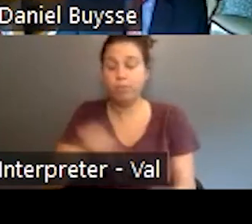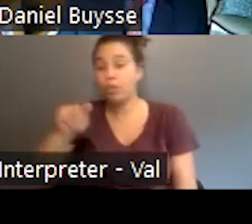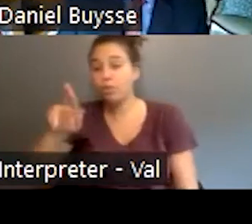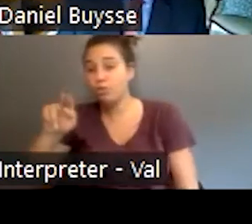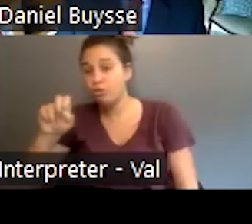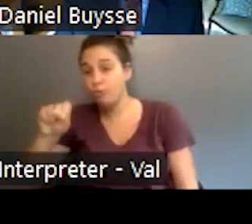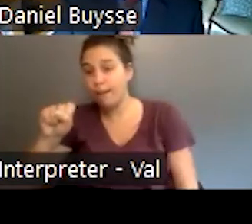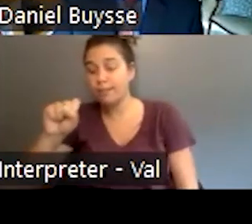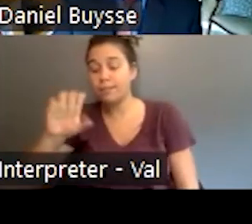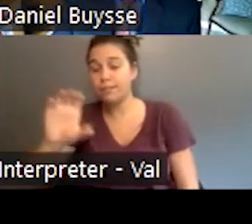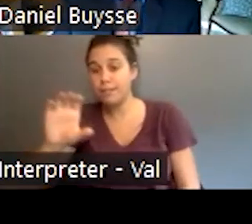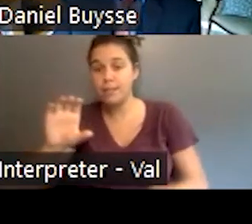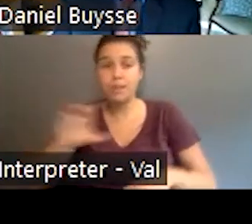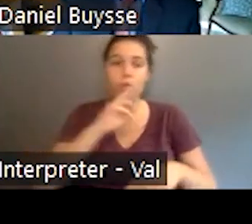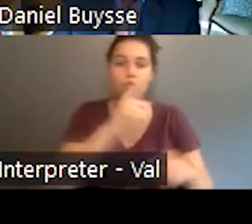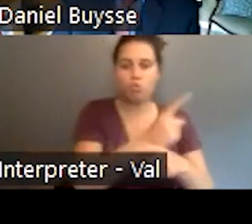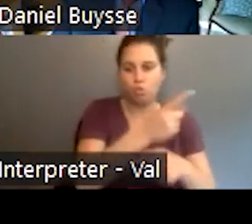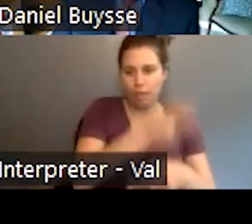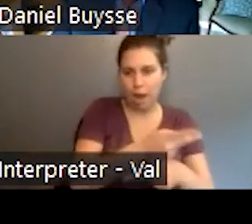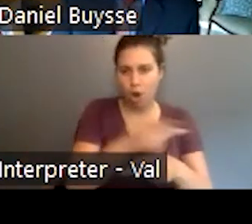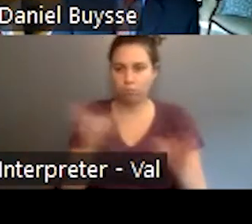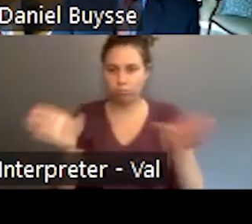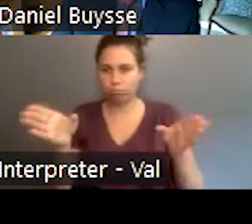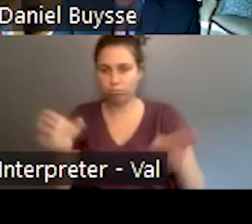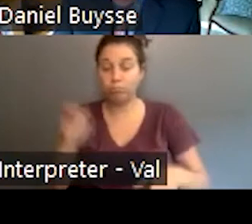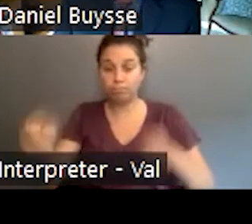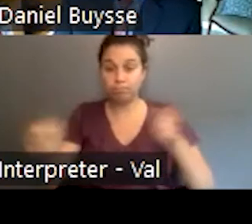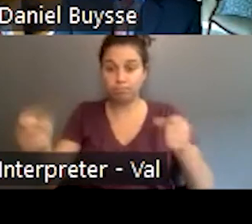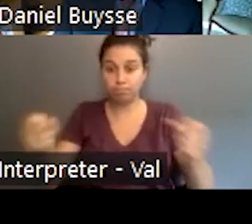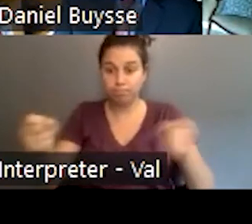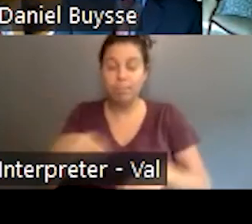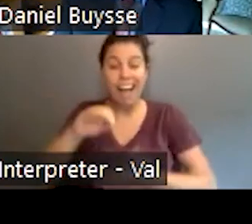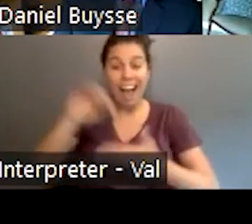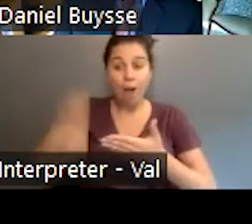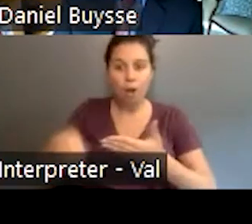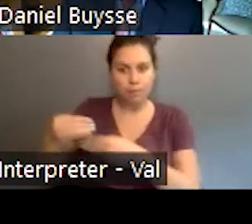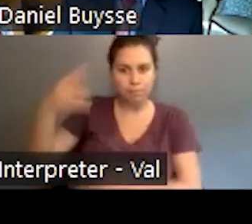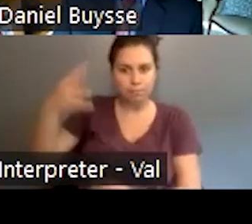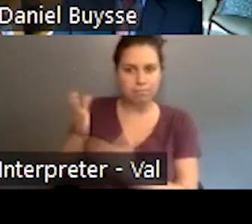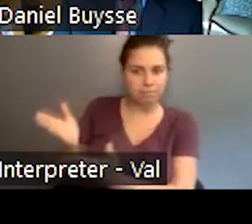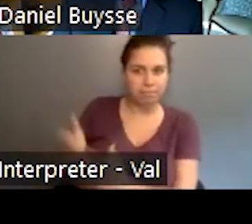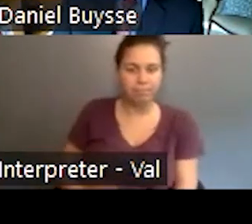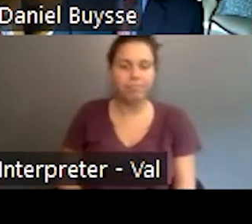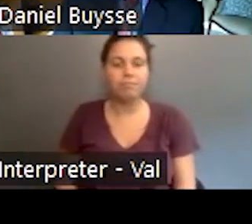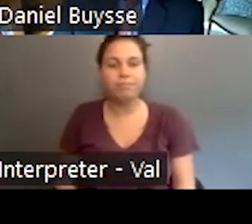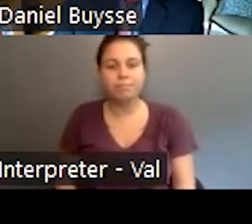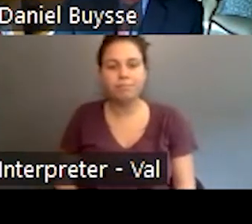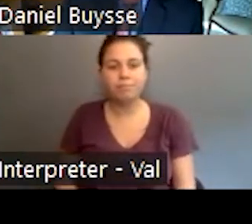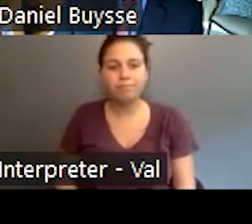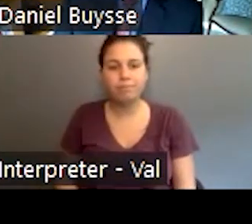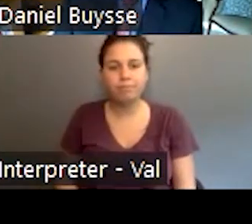usual care, and the outcomes were as you see here. So what we